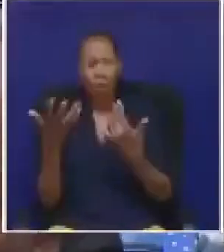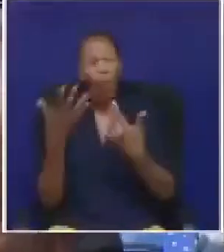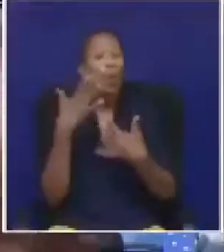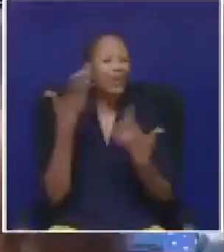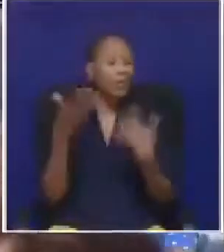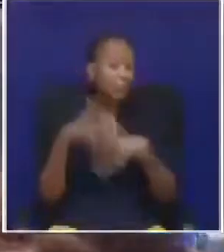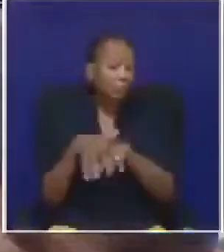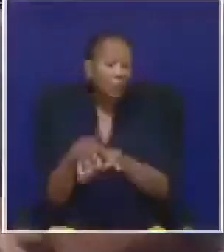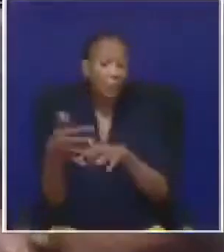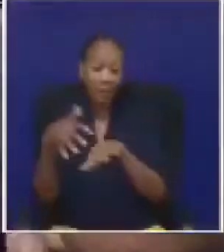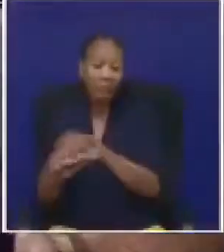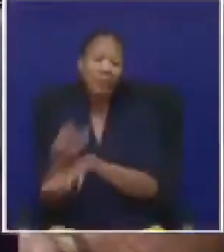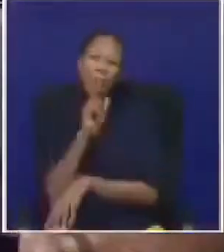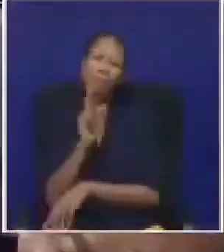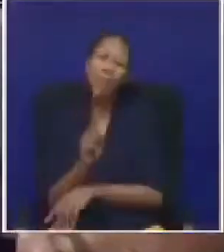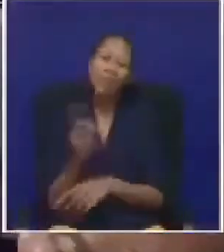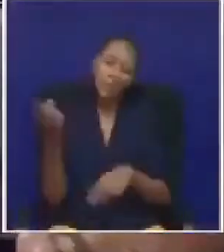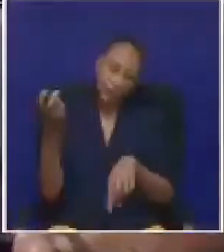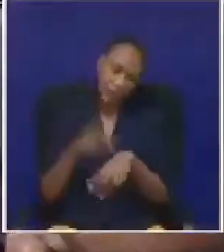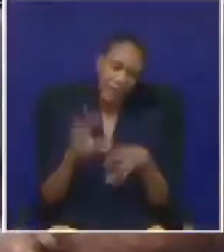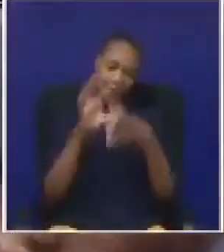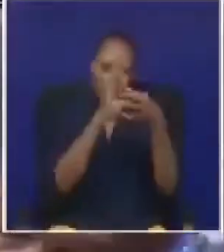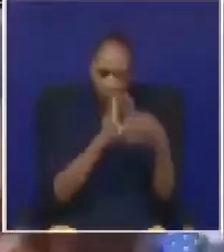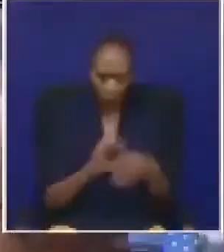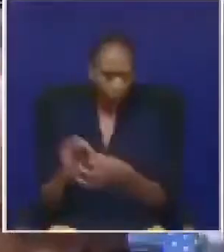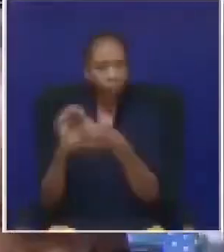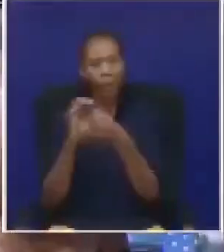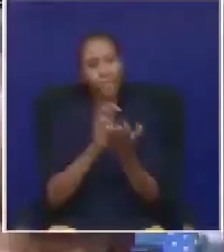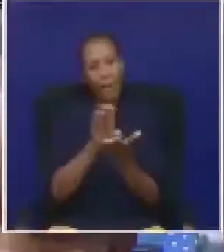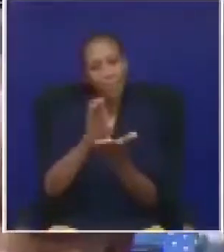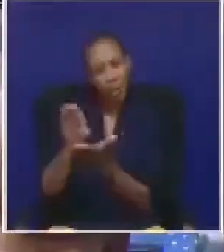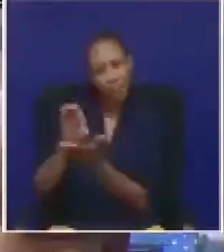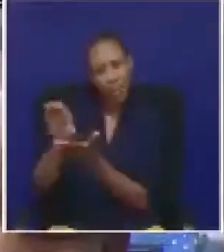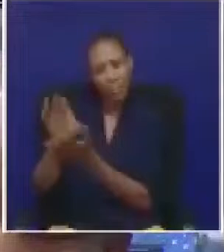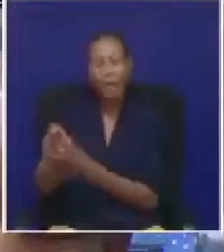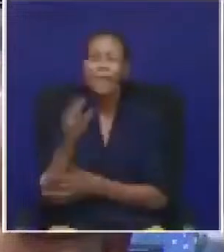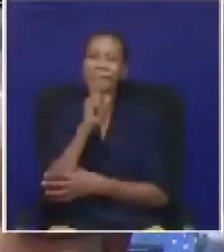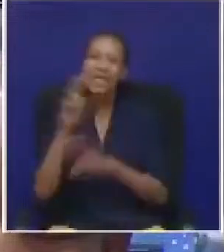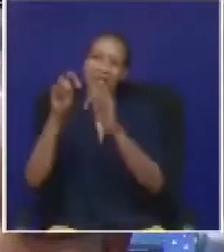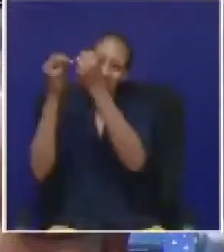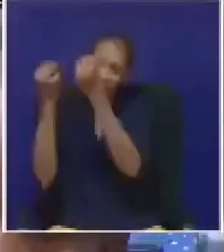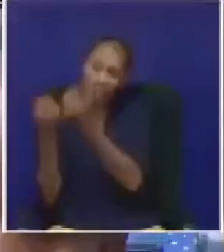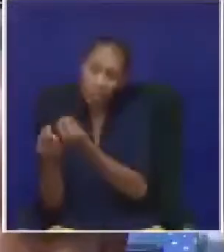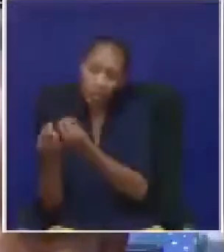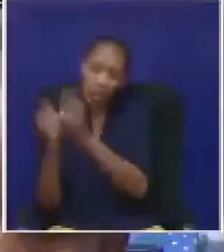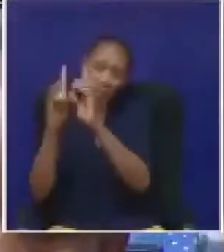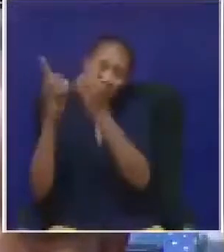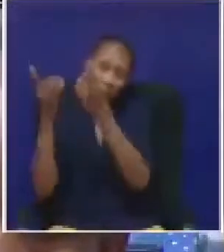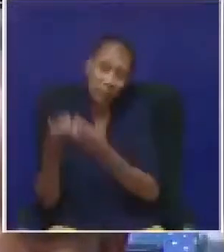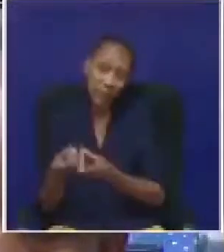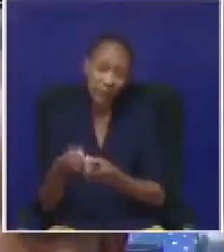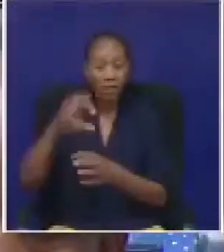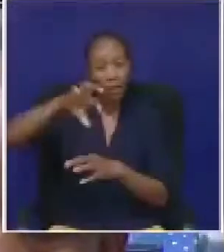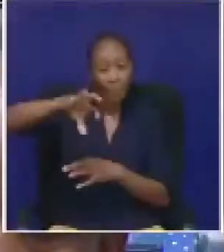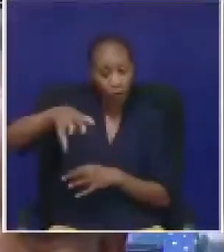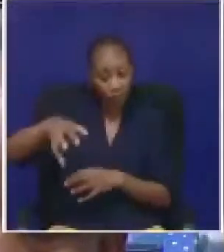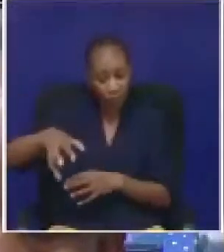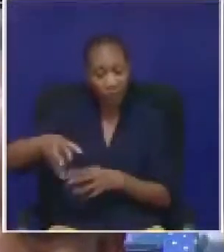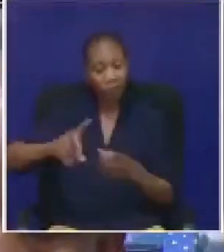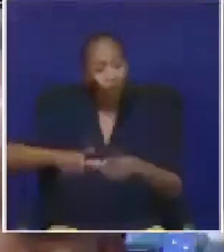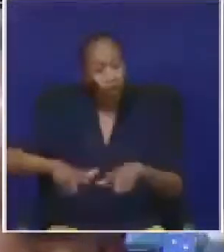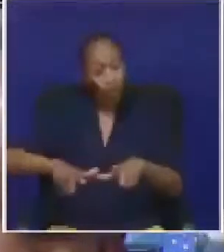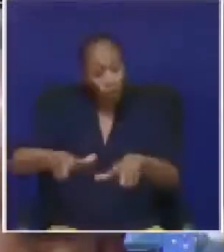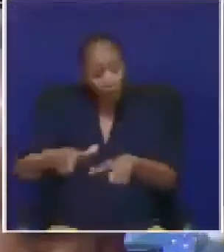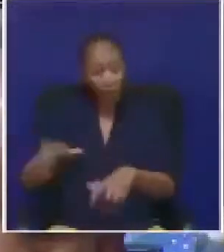implementation requires an integrated financing approach involving national departments, provinces,